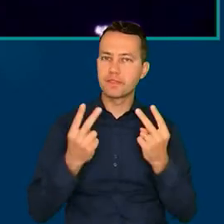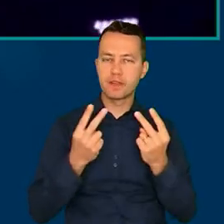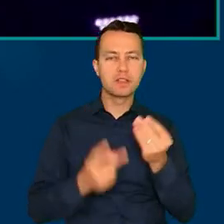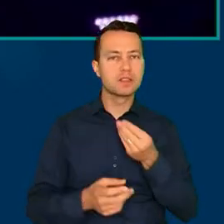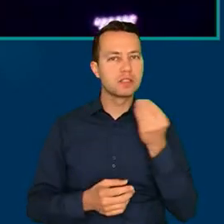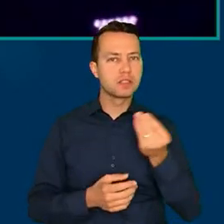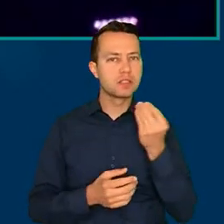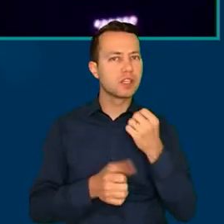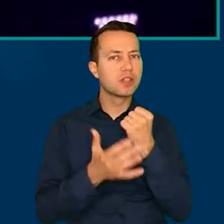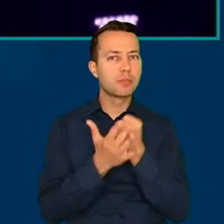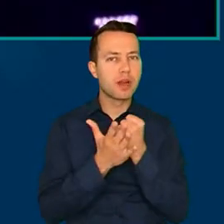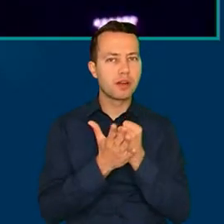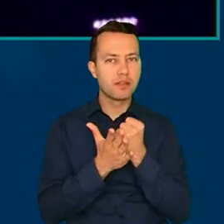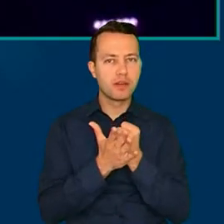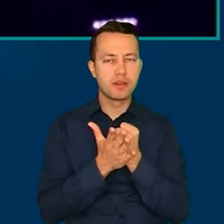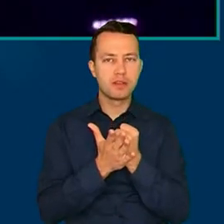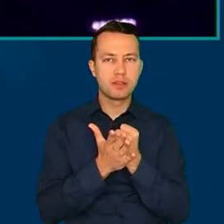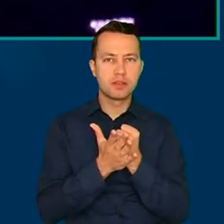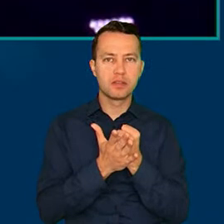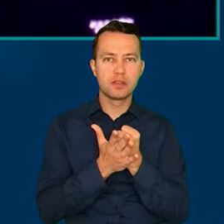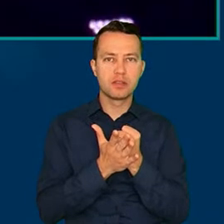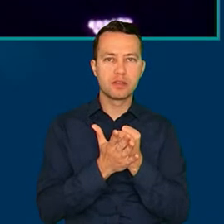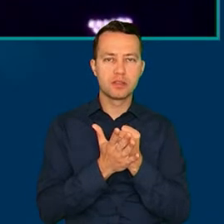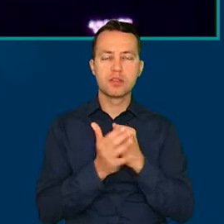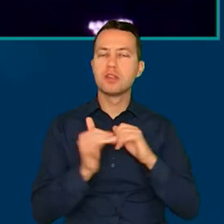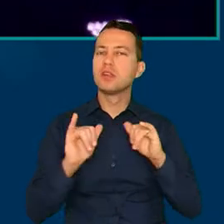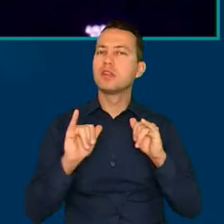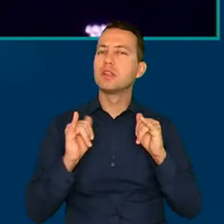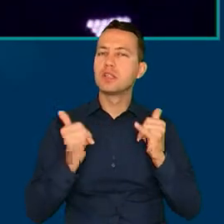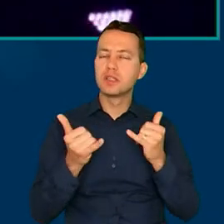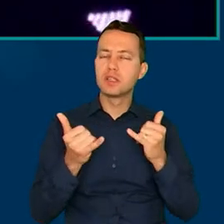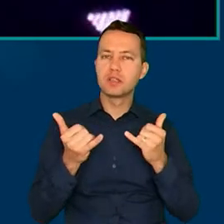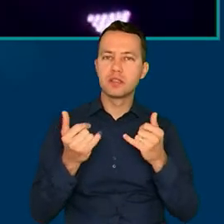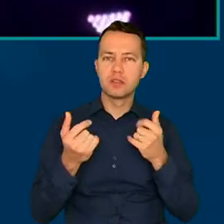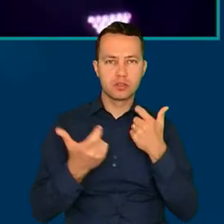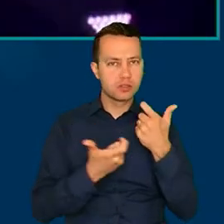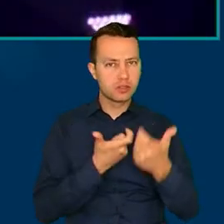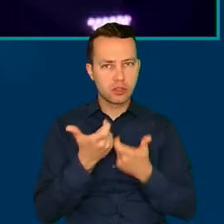notions are key connected with how to identify